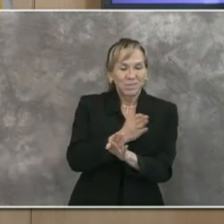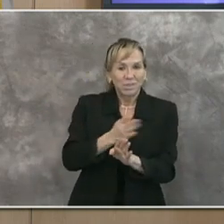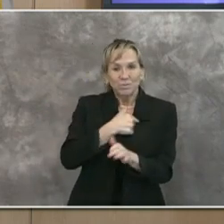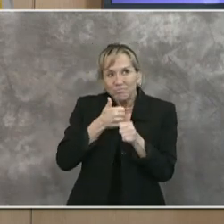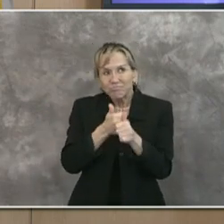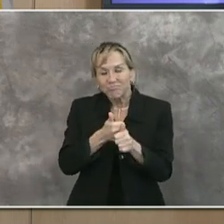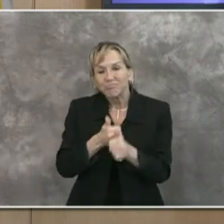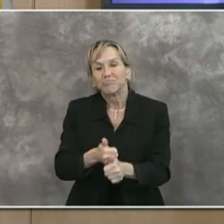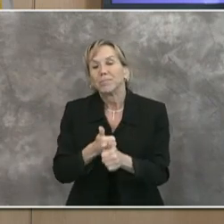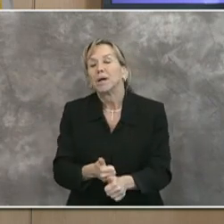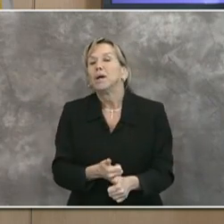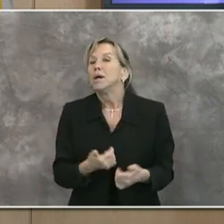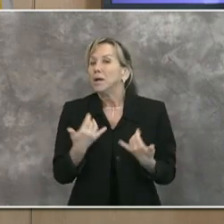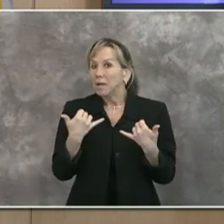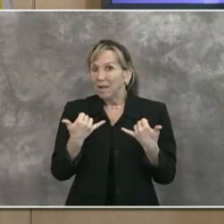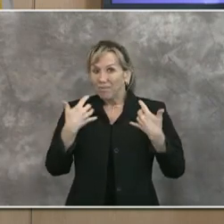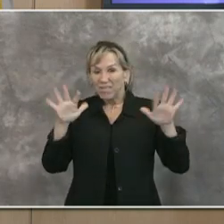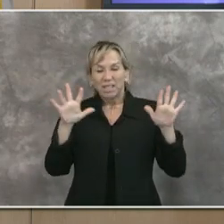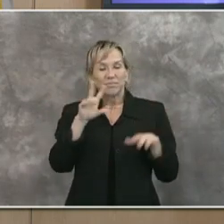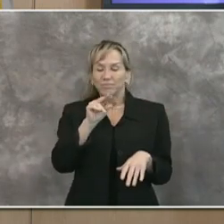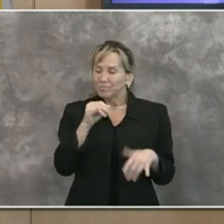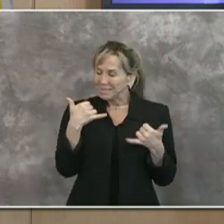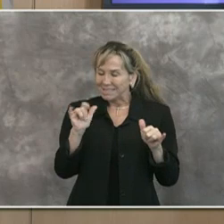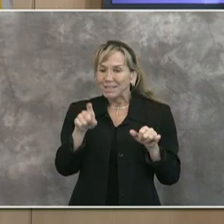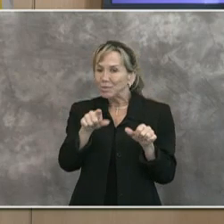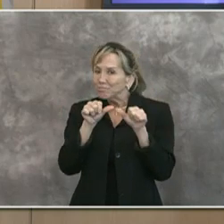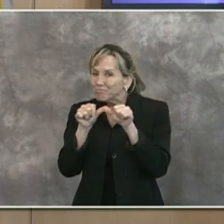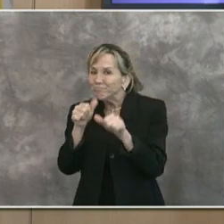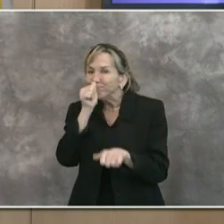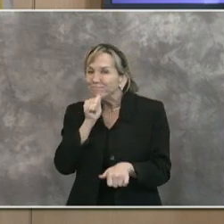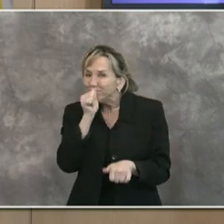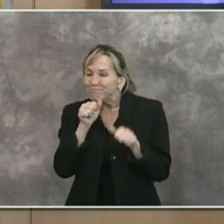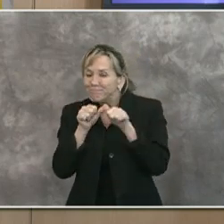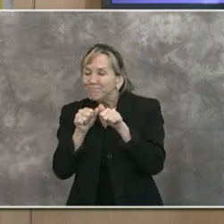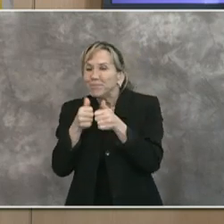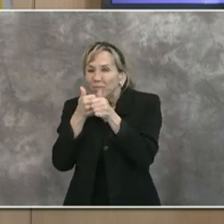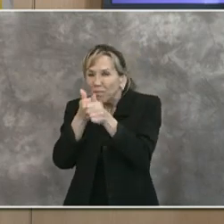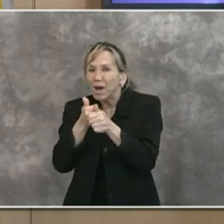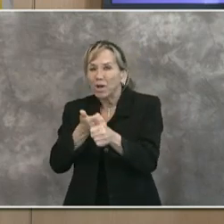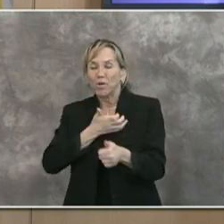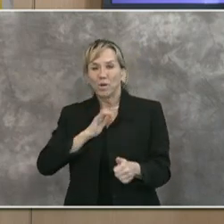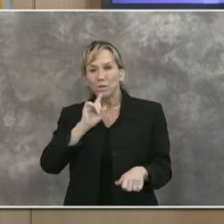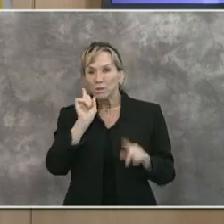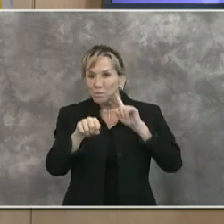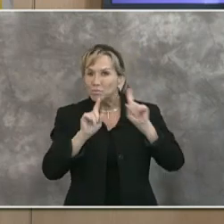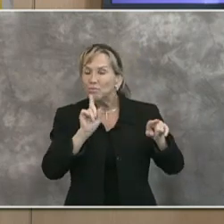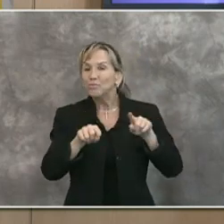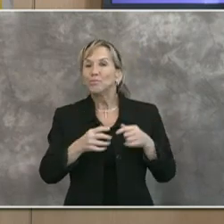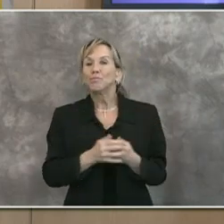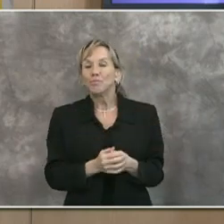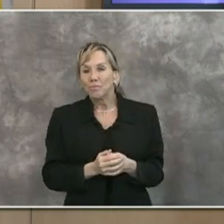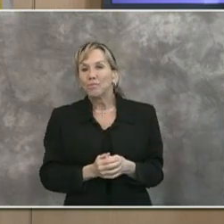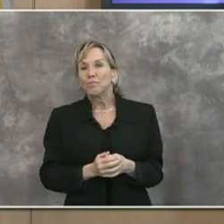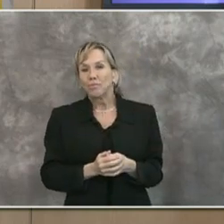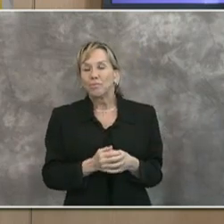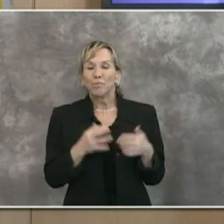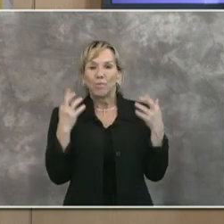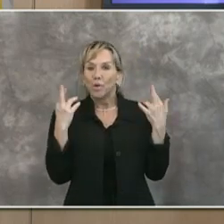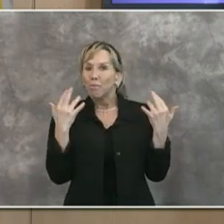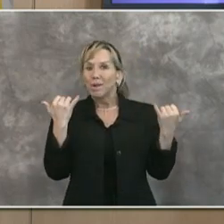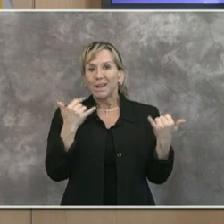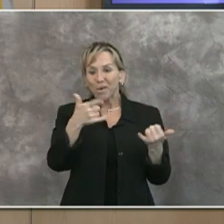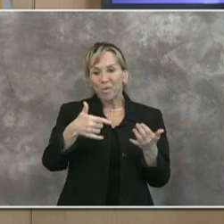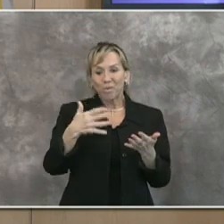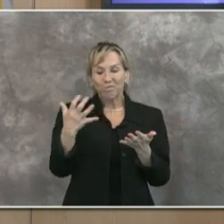need your help and cooperation to get through this crisis, so we ask you to continue, follow the directions. We hope you have a great